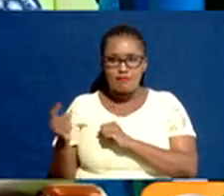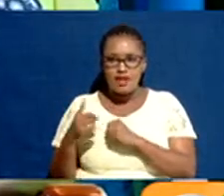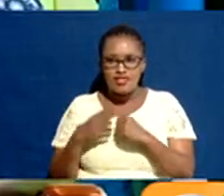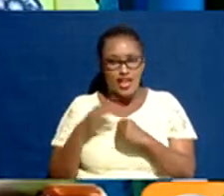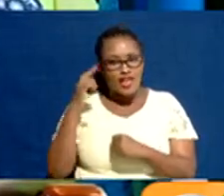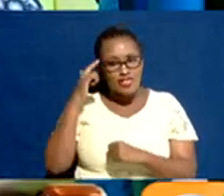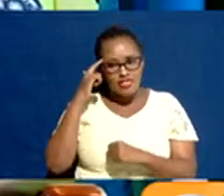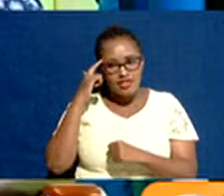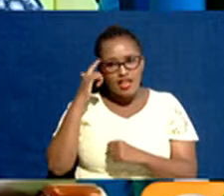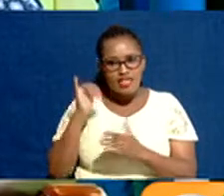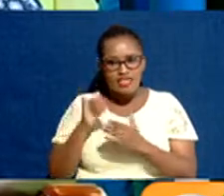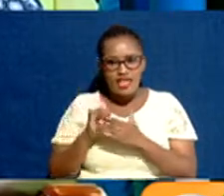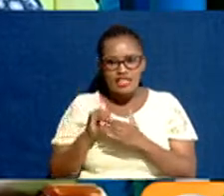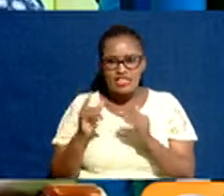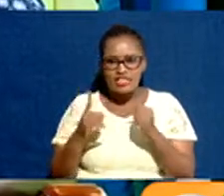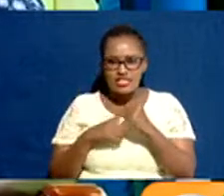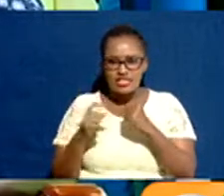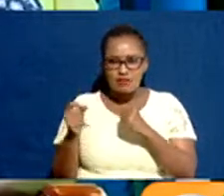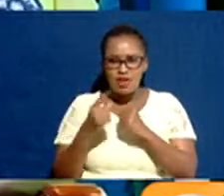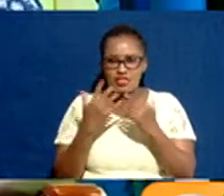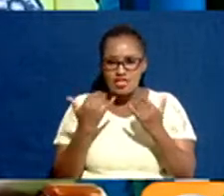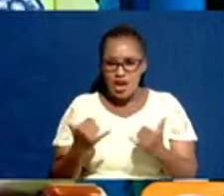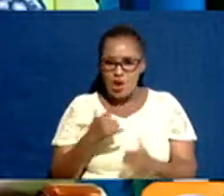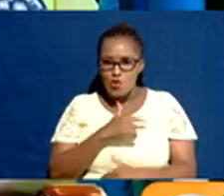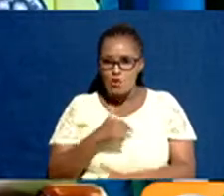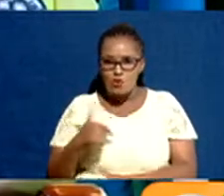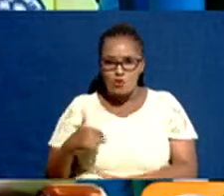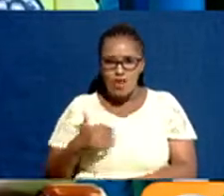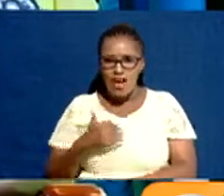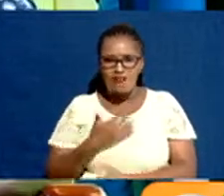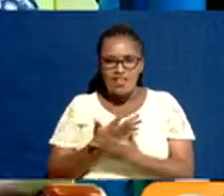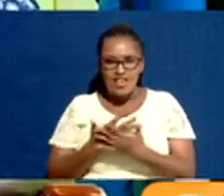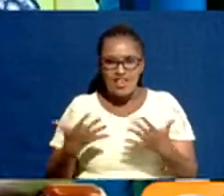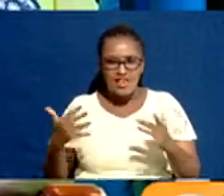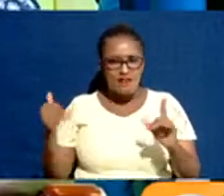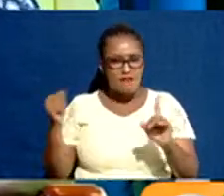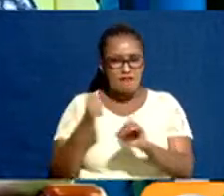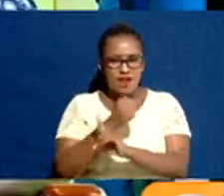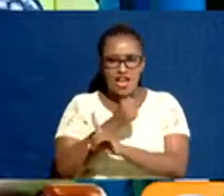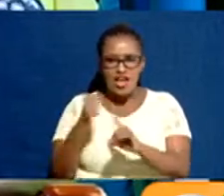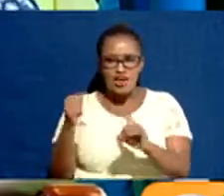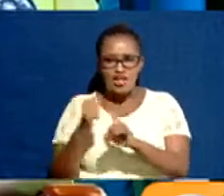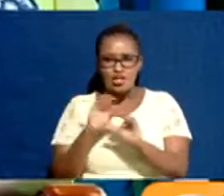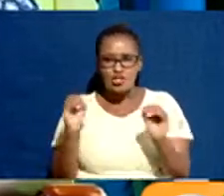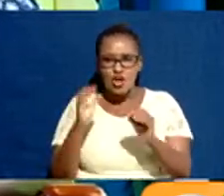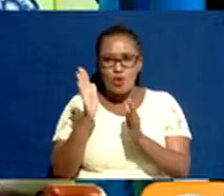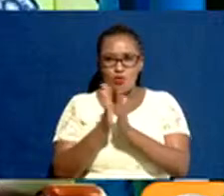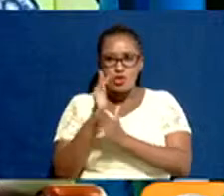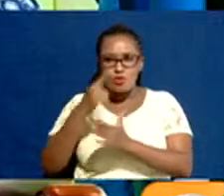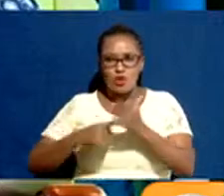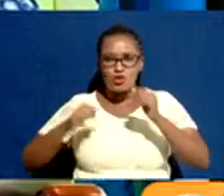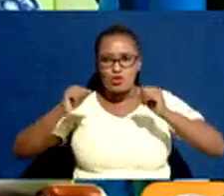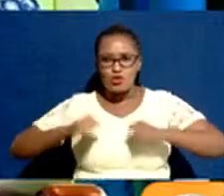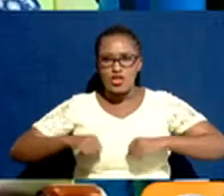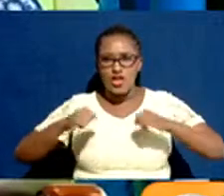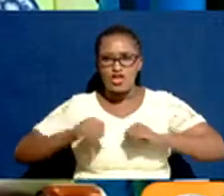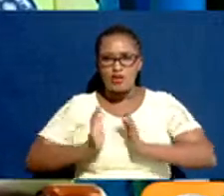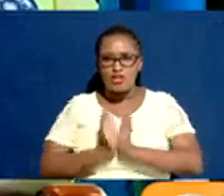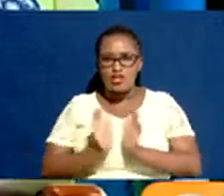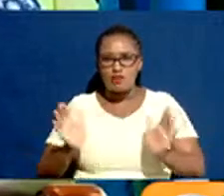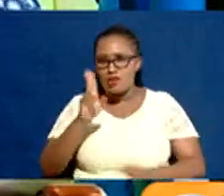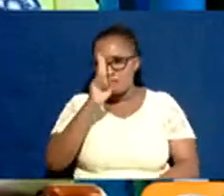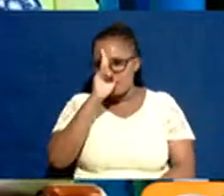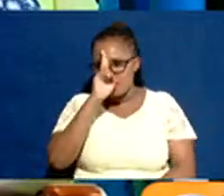think it's six months today. We have not had any violation of what we agreed with the Inspector General Police. And I'm very happy